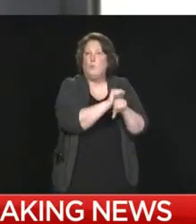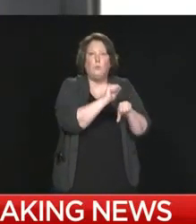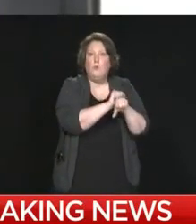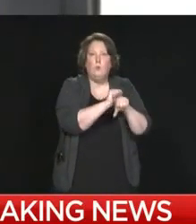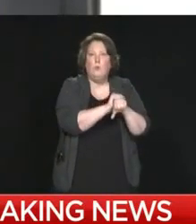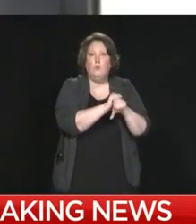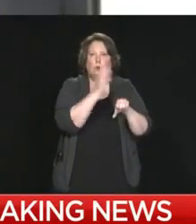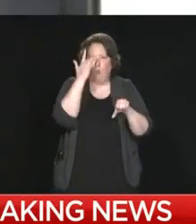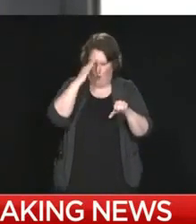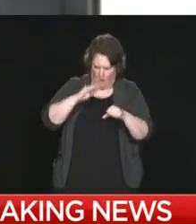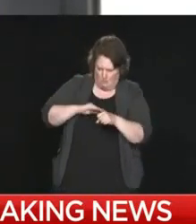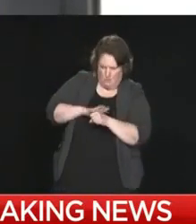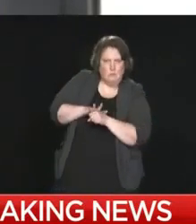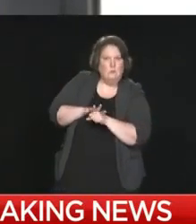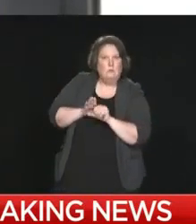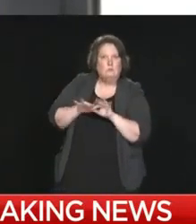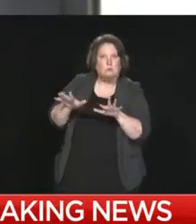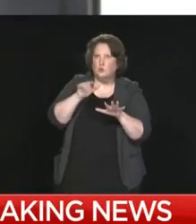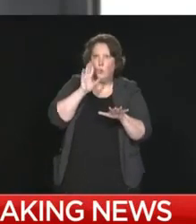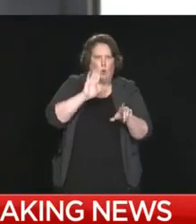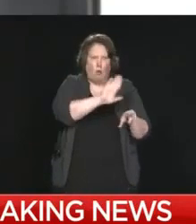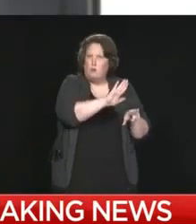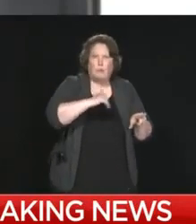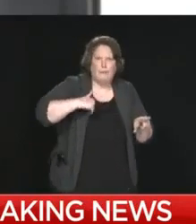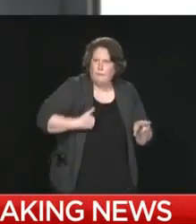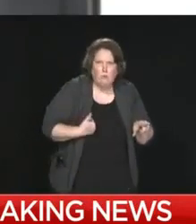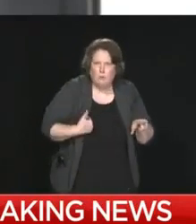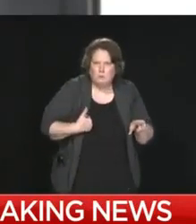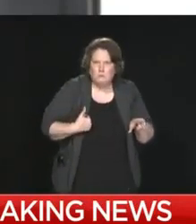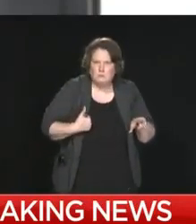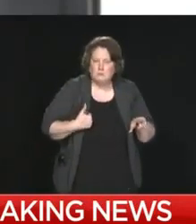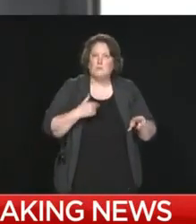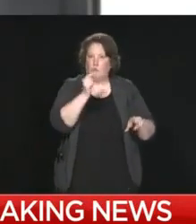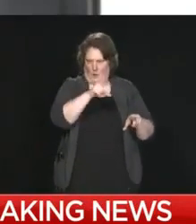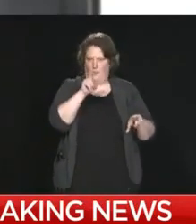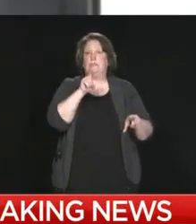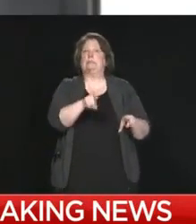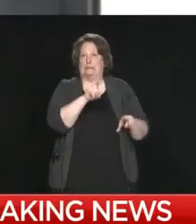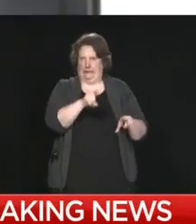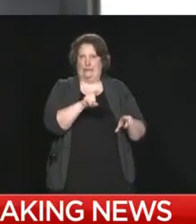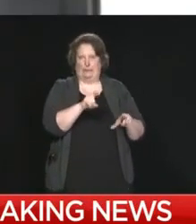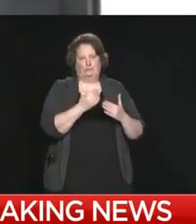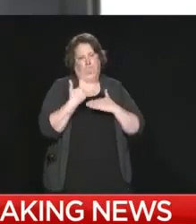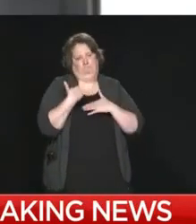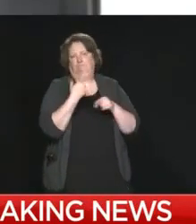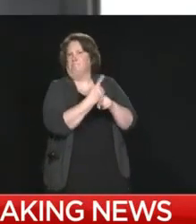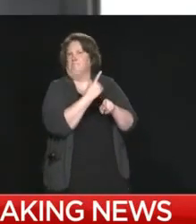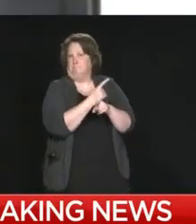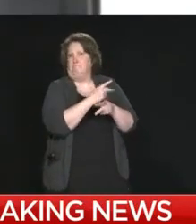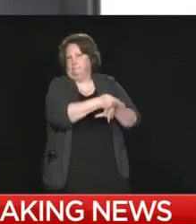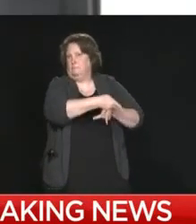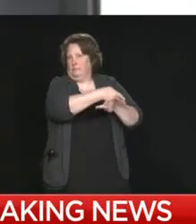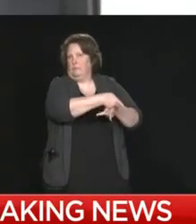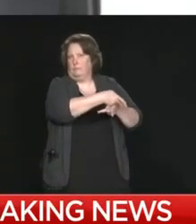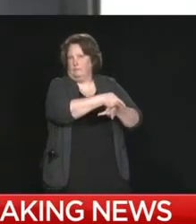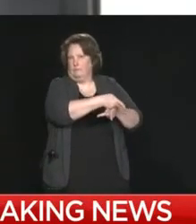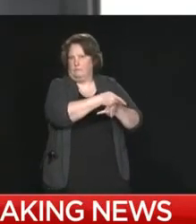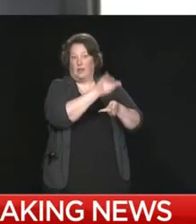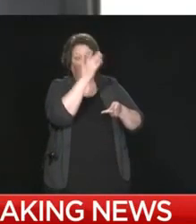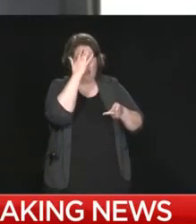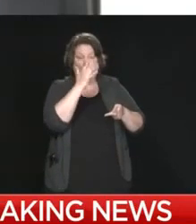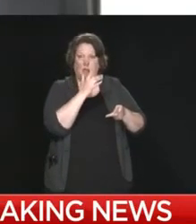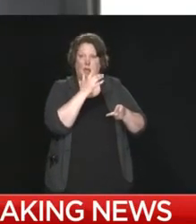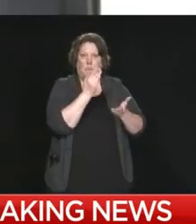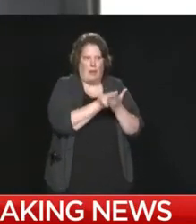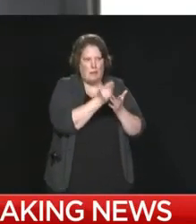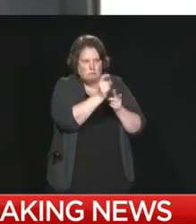of this pandemic through no fault of their own. And the government needs to be there to support them so they can continue to support their